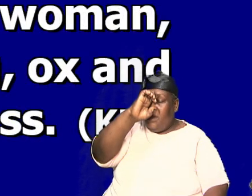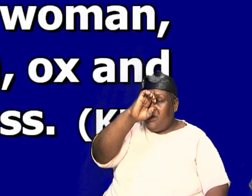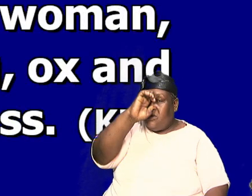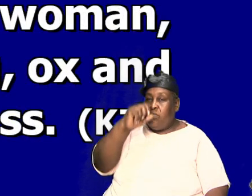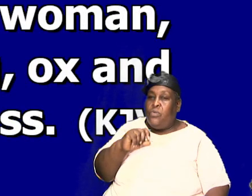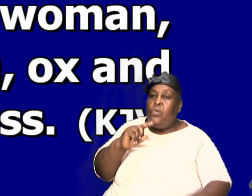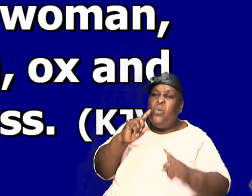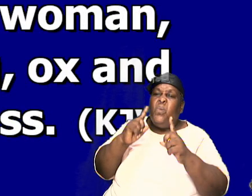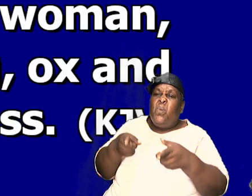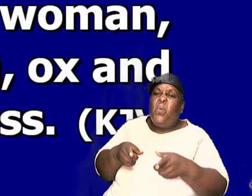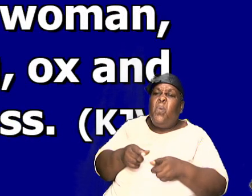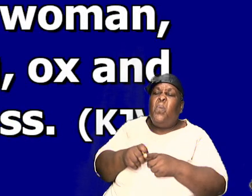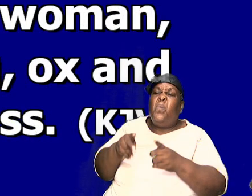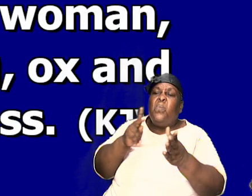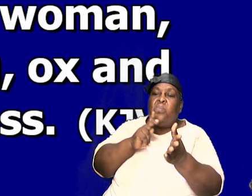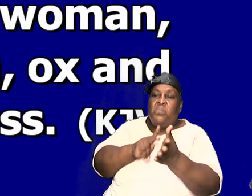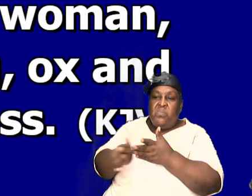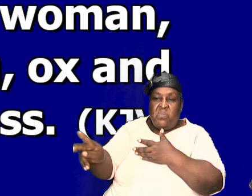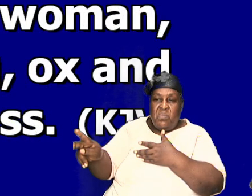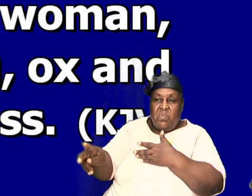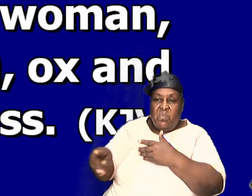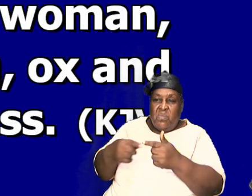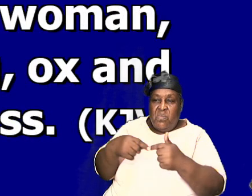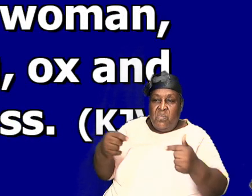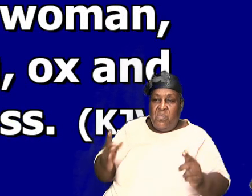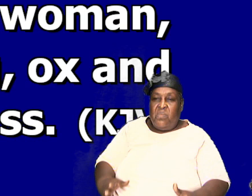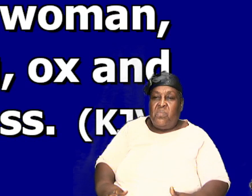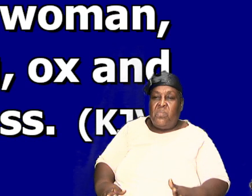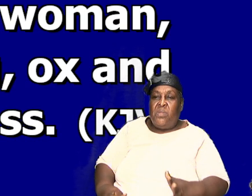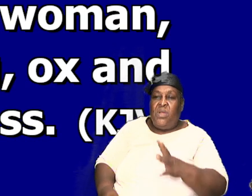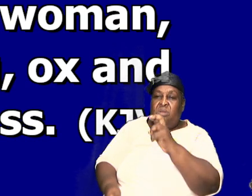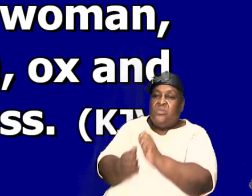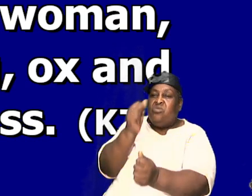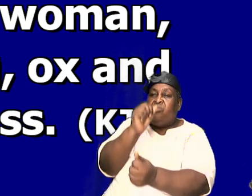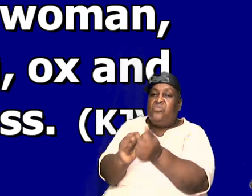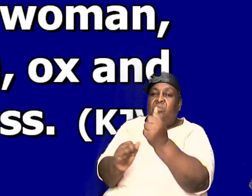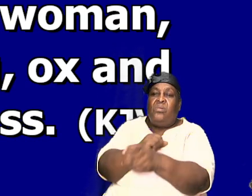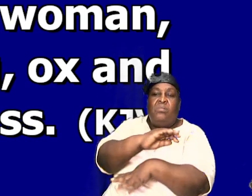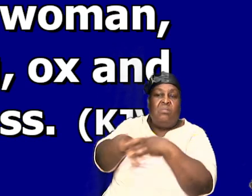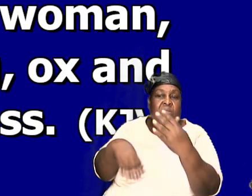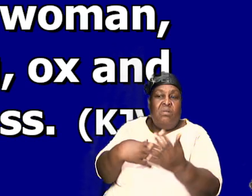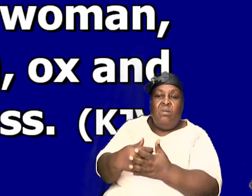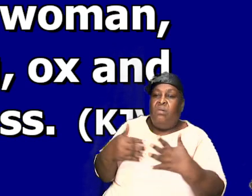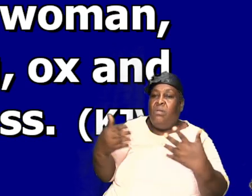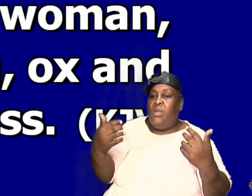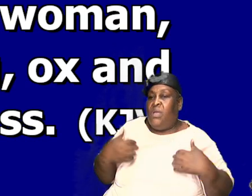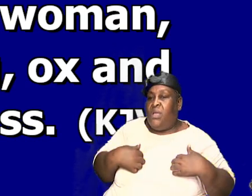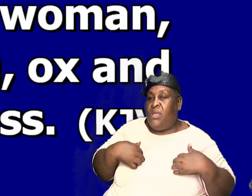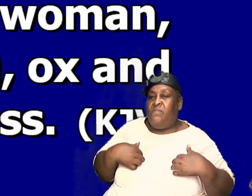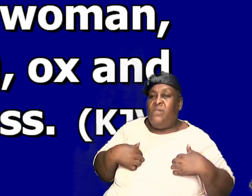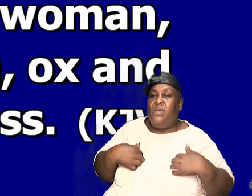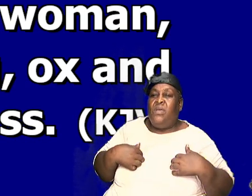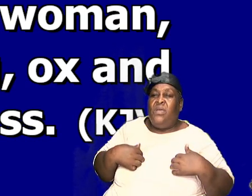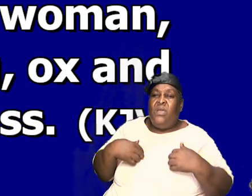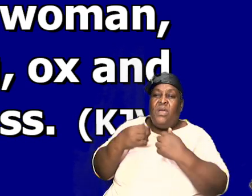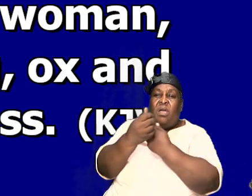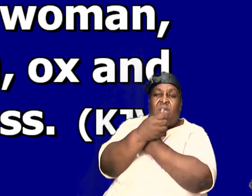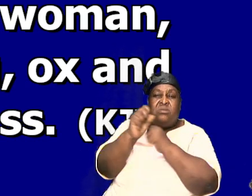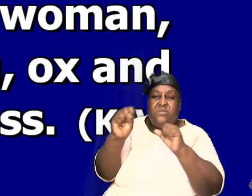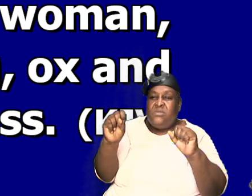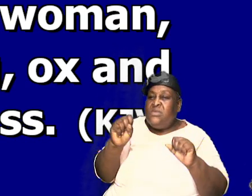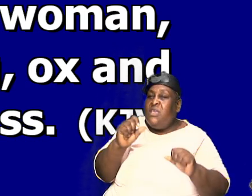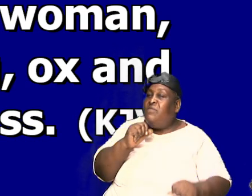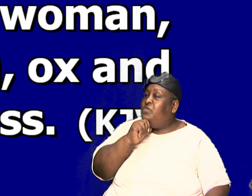Now go and smite Amalek, and utterly destroy all that they have, and spare them